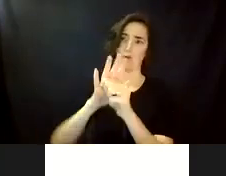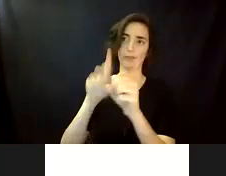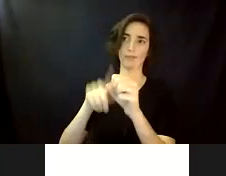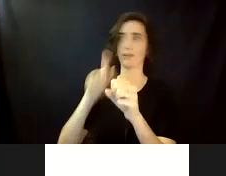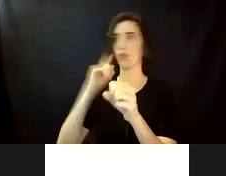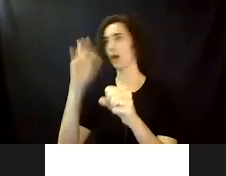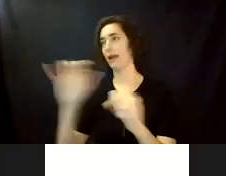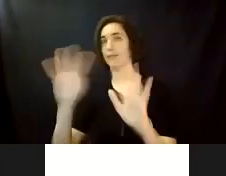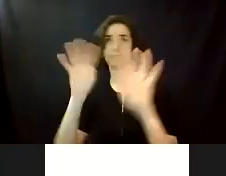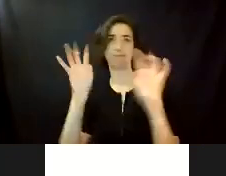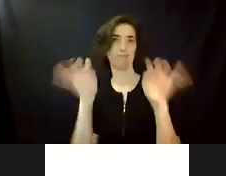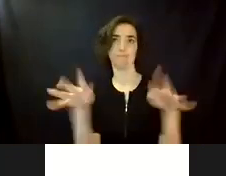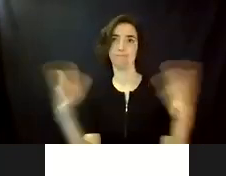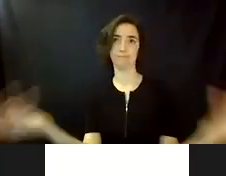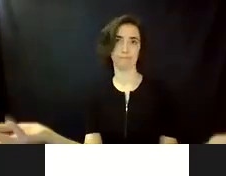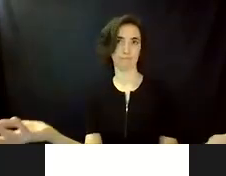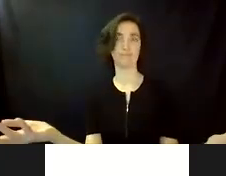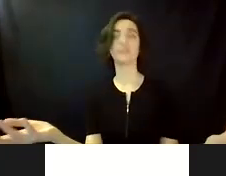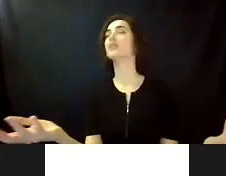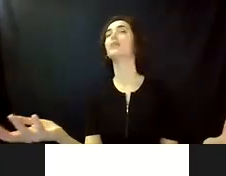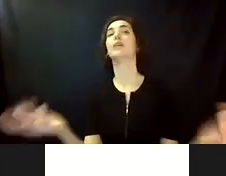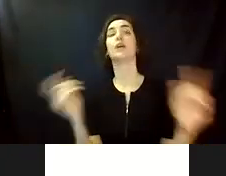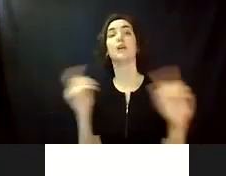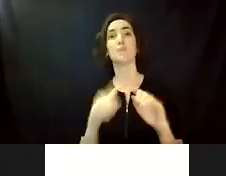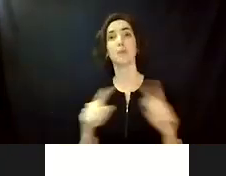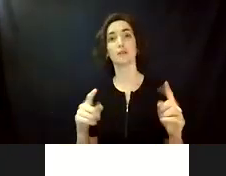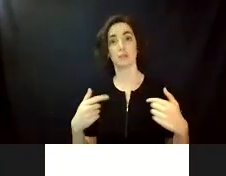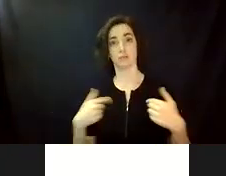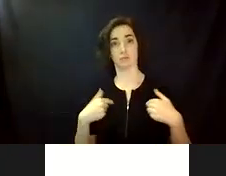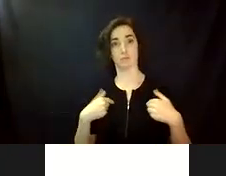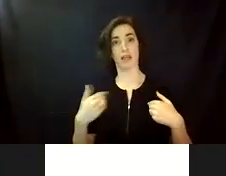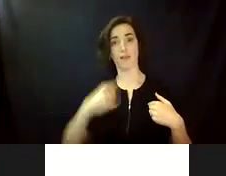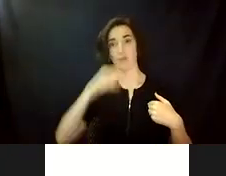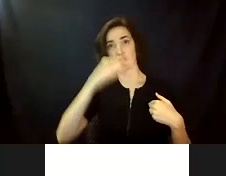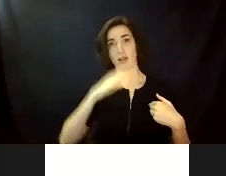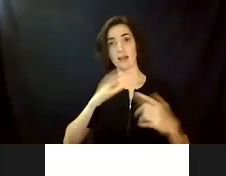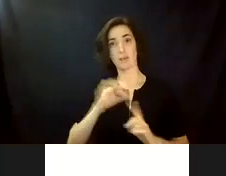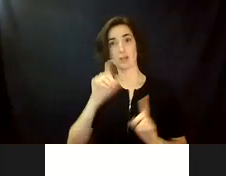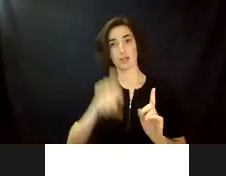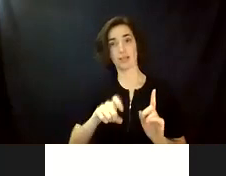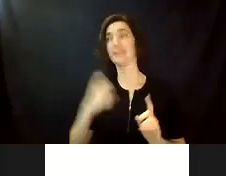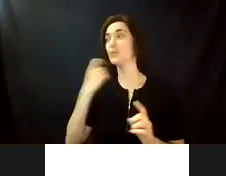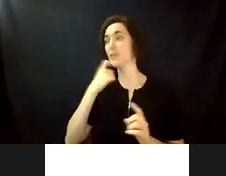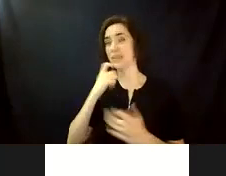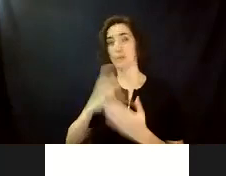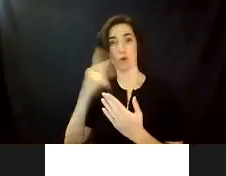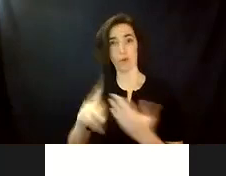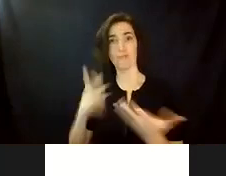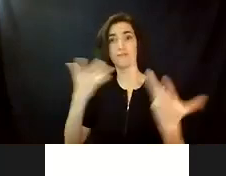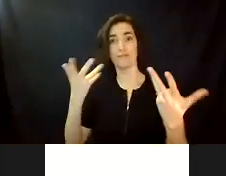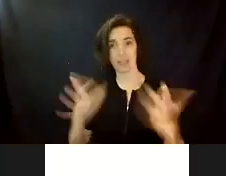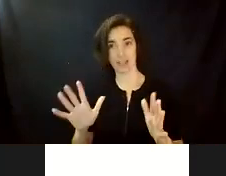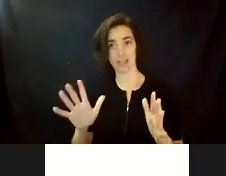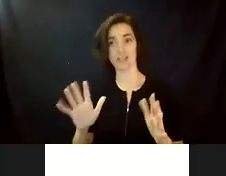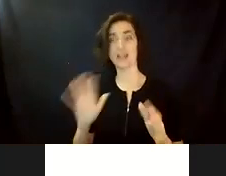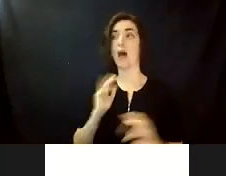look like. But as a parent of a special needs child who recently finished this program, our hopes are that we